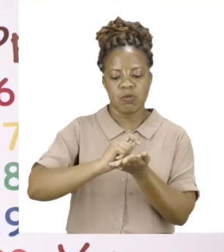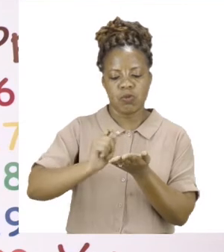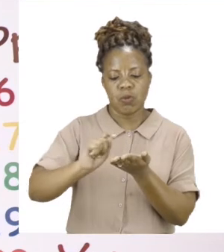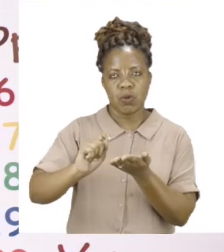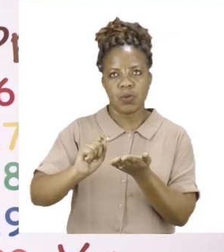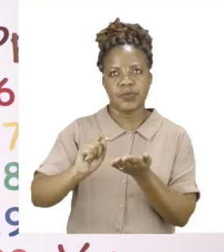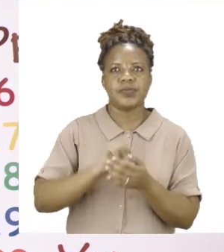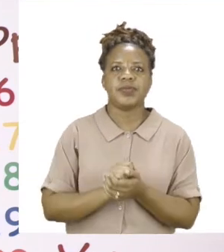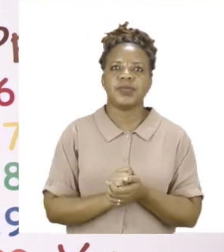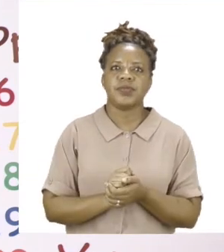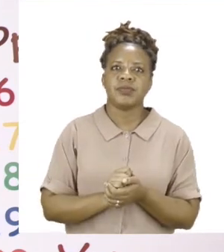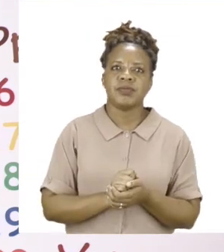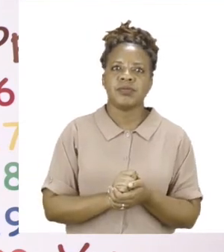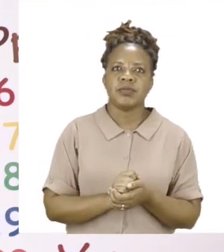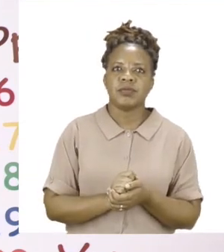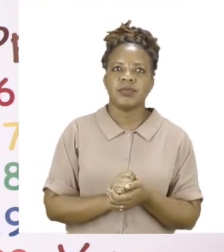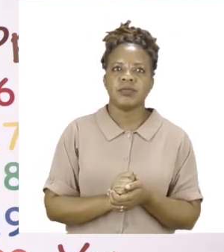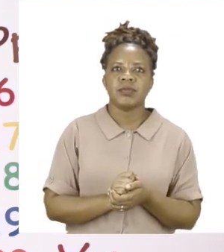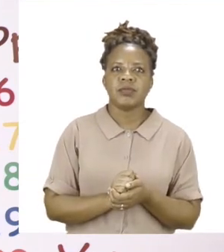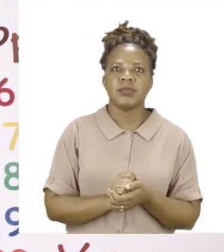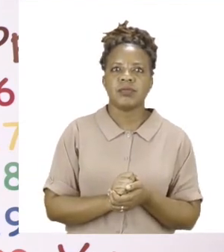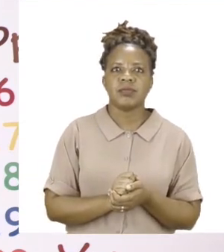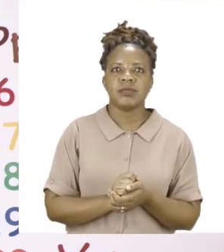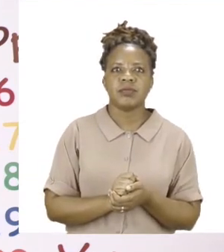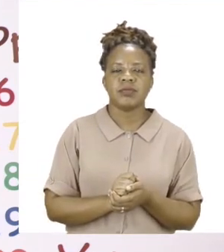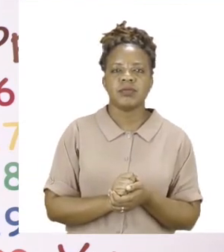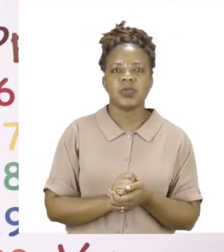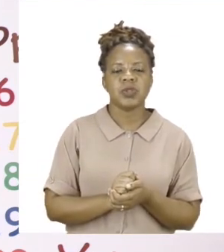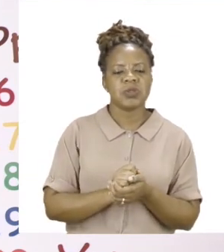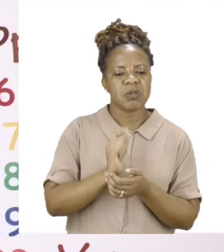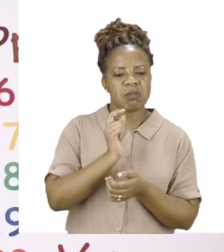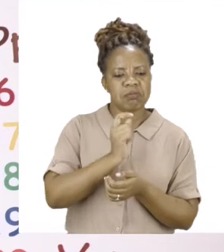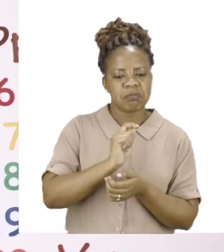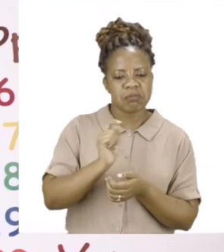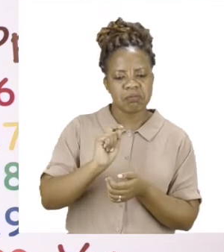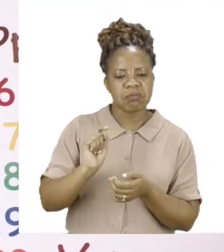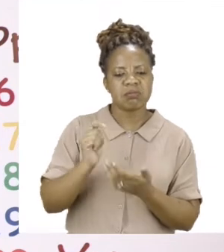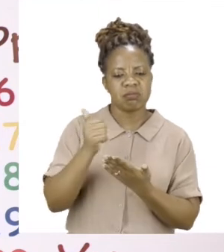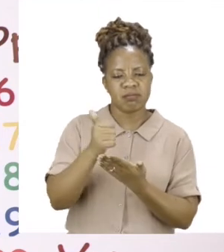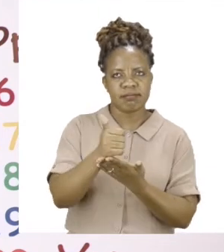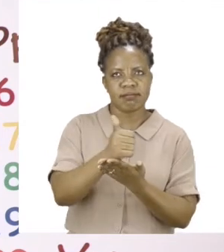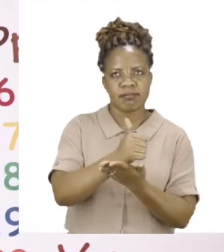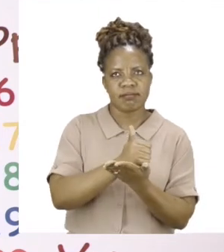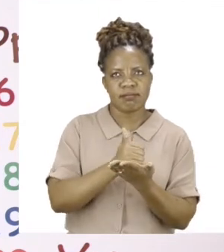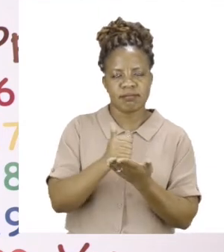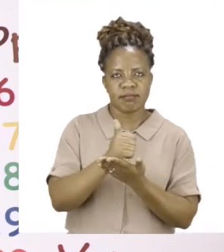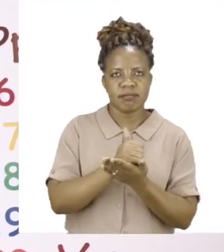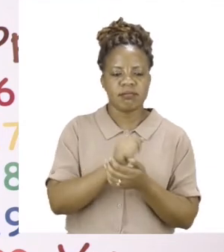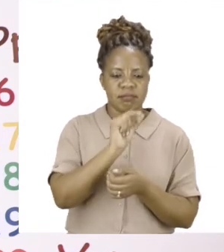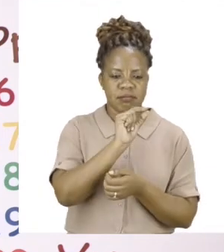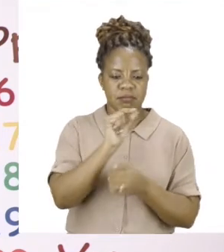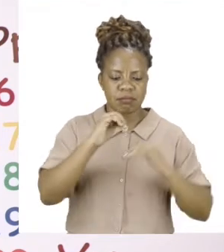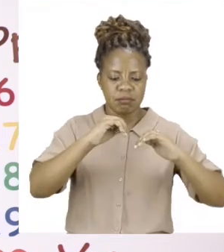that when you're writing, that your work is neat. Space out each word the same as